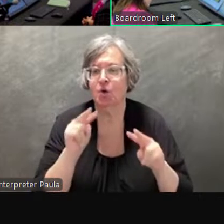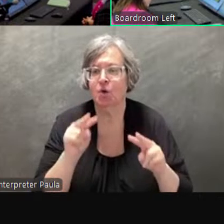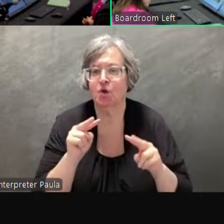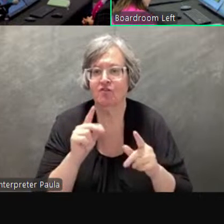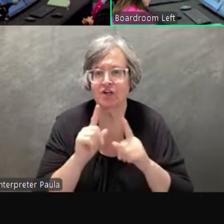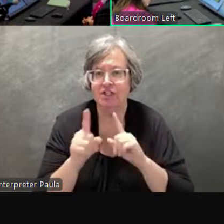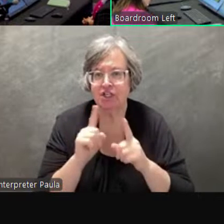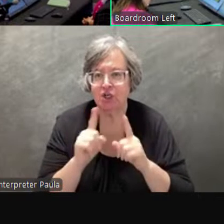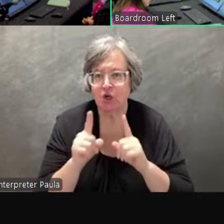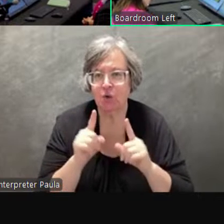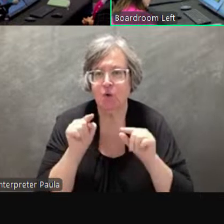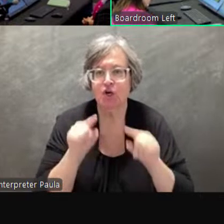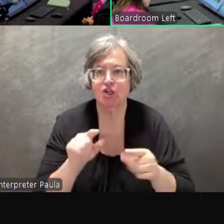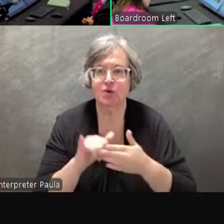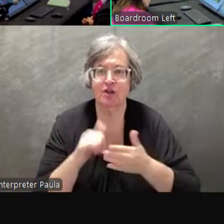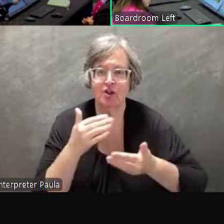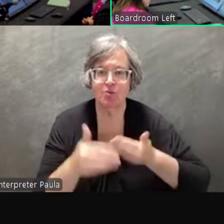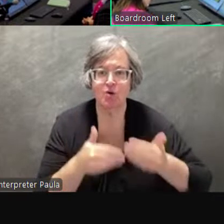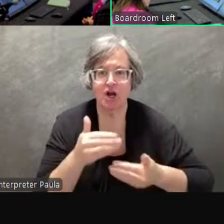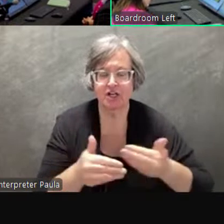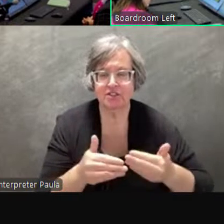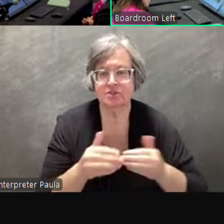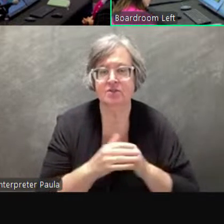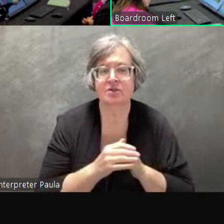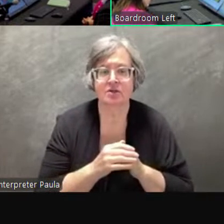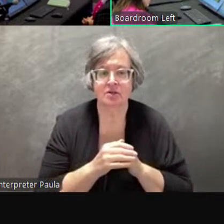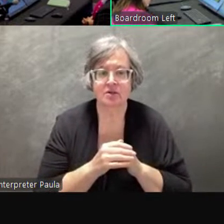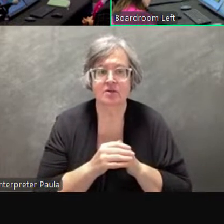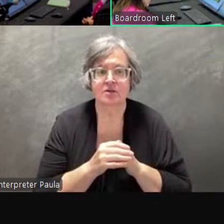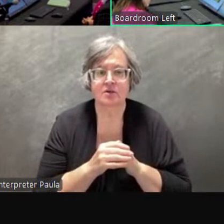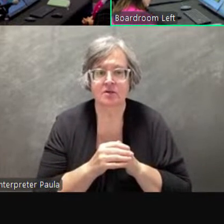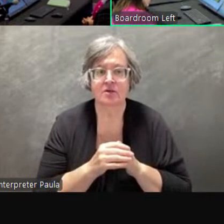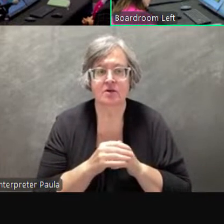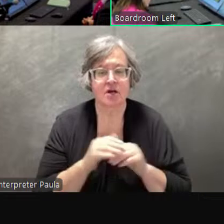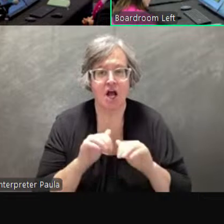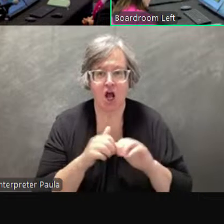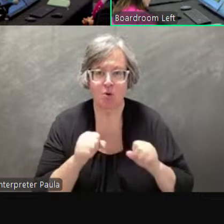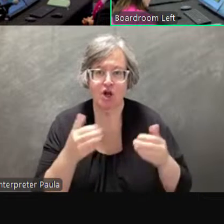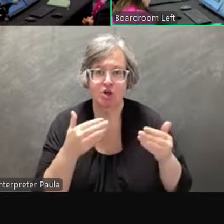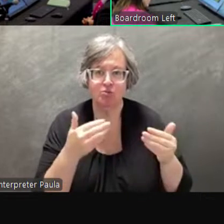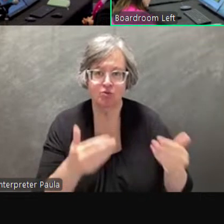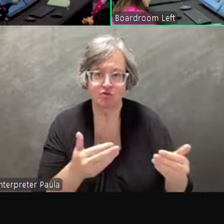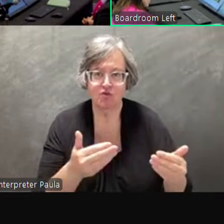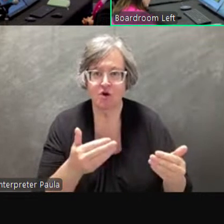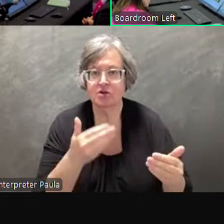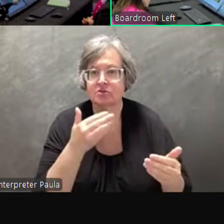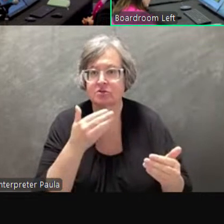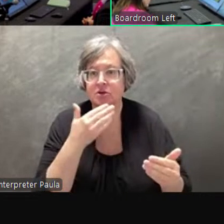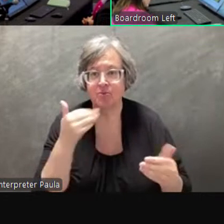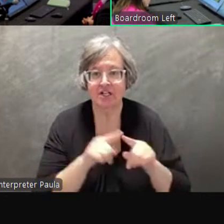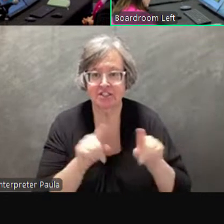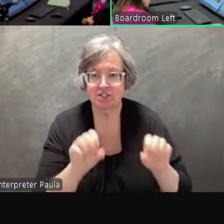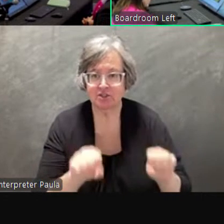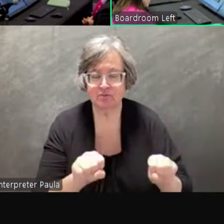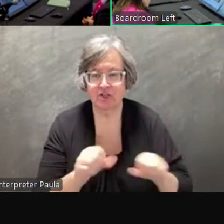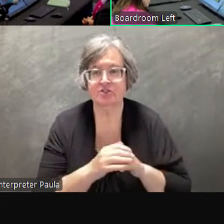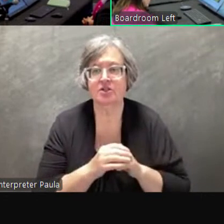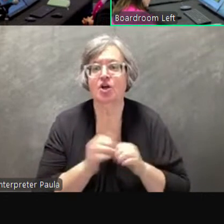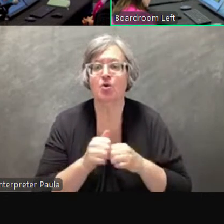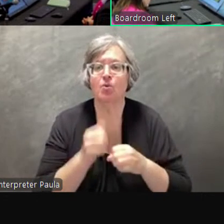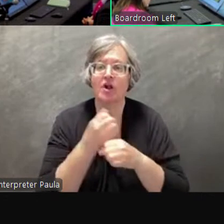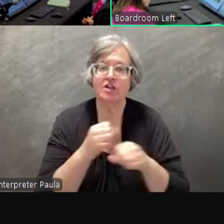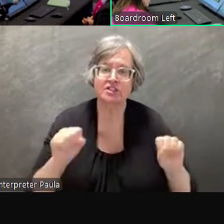dialogue during that process on how we continue to move the needle forward as best as we can around the safety and security of